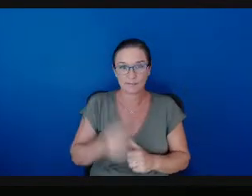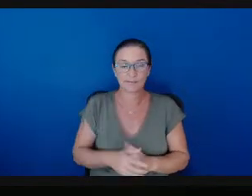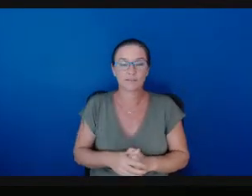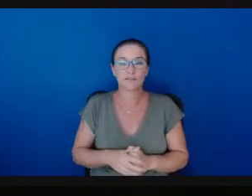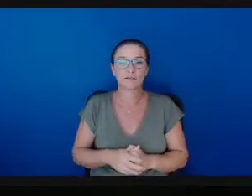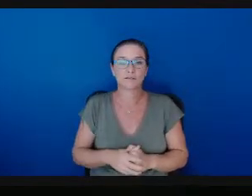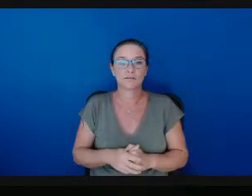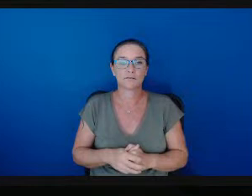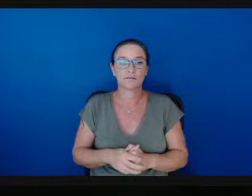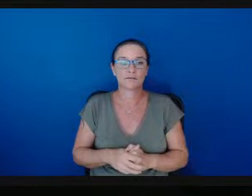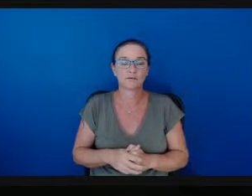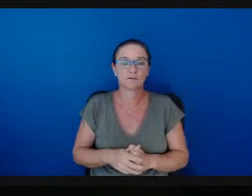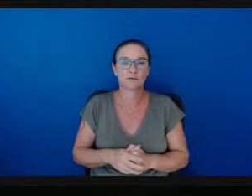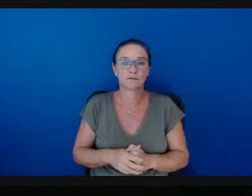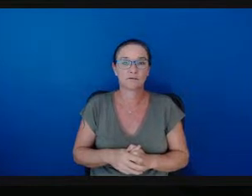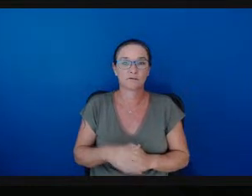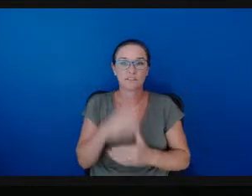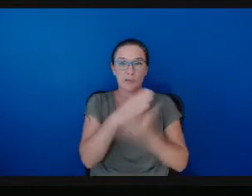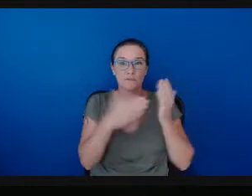highlights of that.